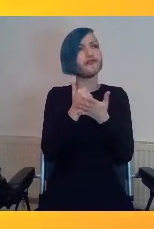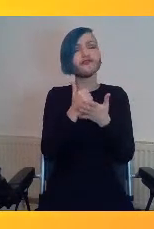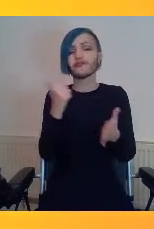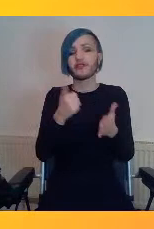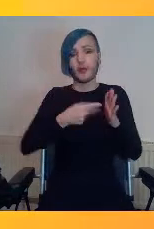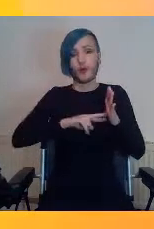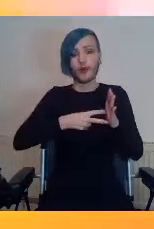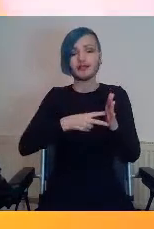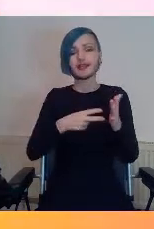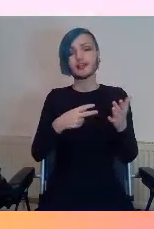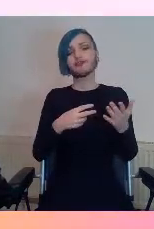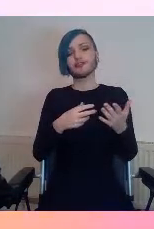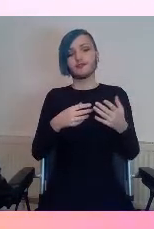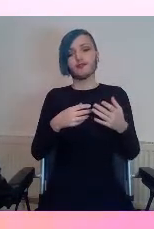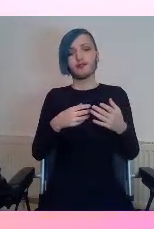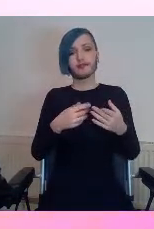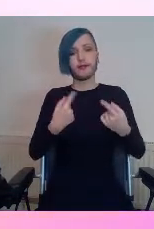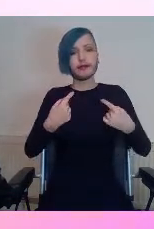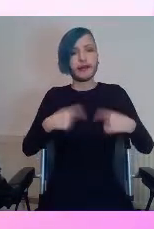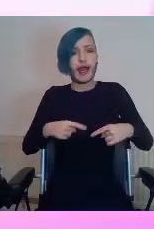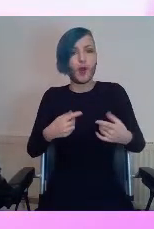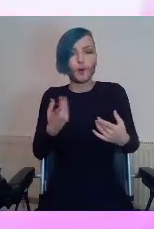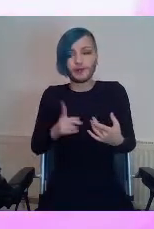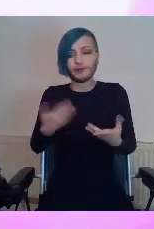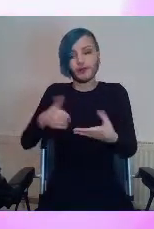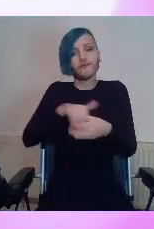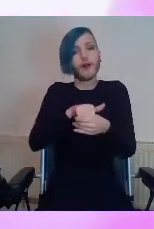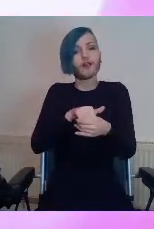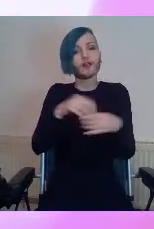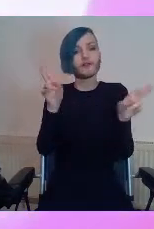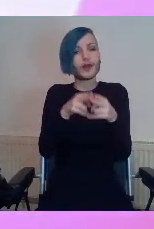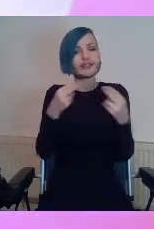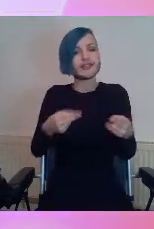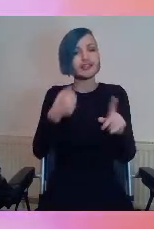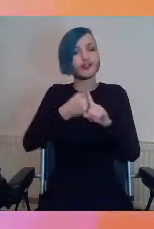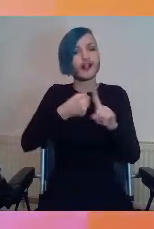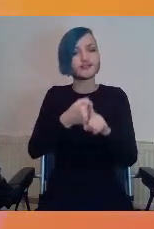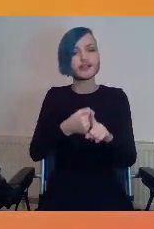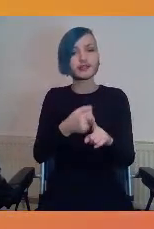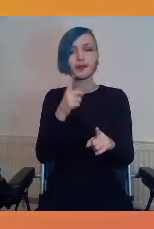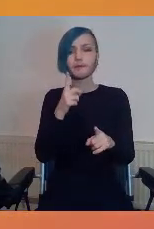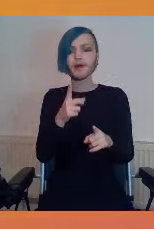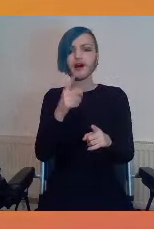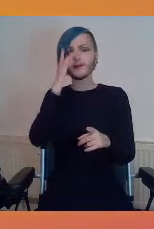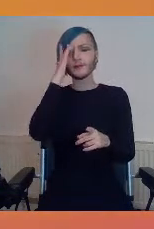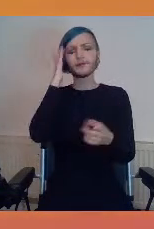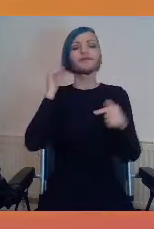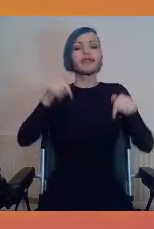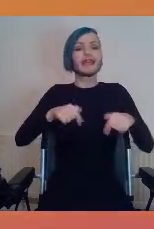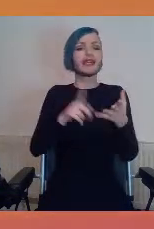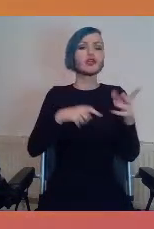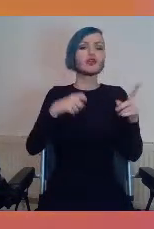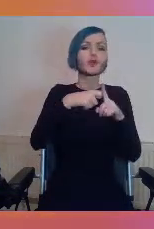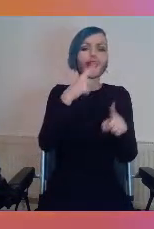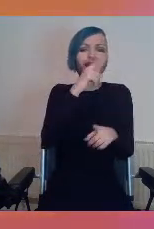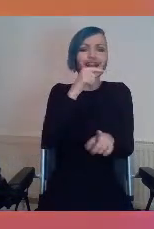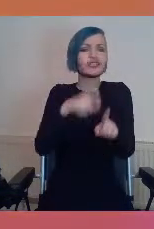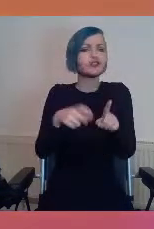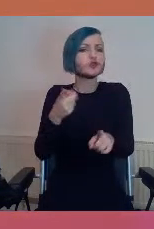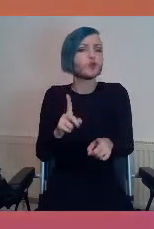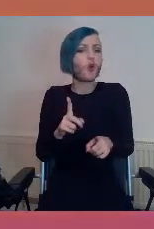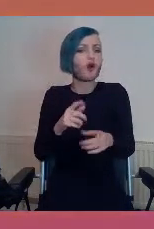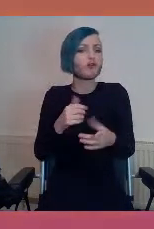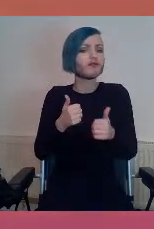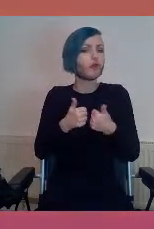allows and facilitates for this. But you need to tell us, what else can we do here in the UK to take action and be in solidarity with you and support